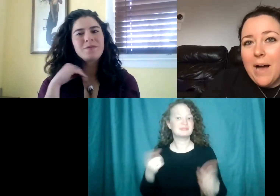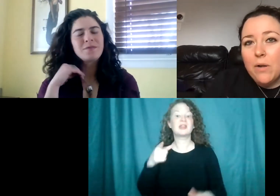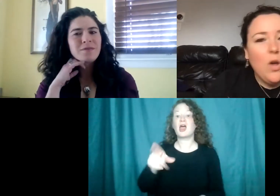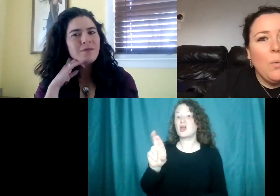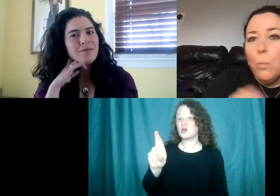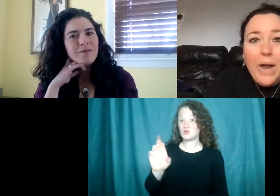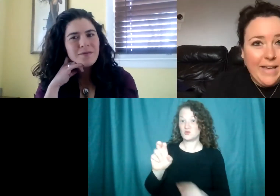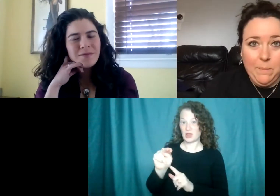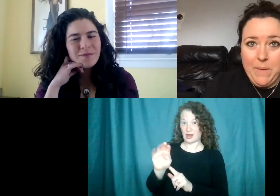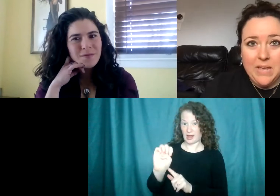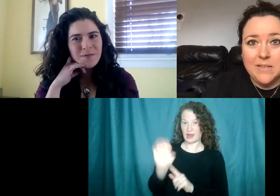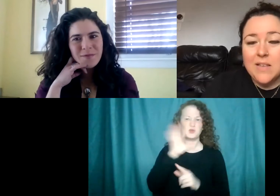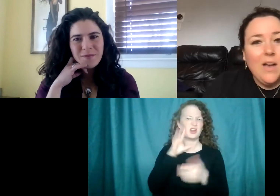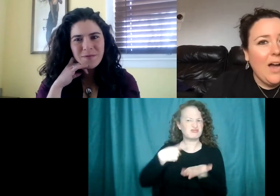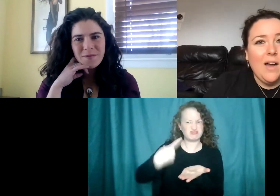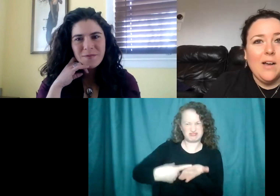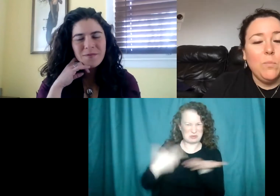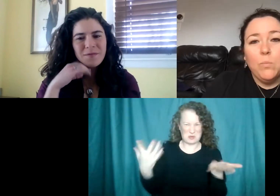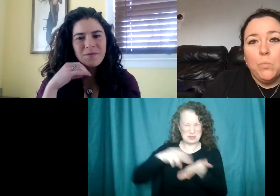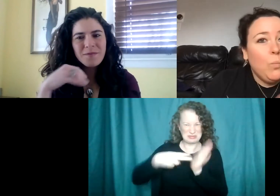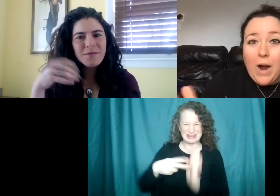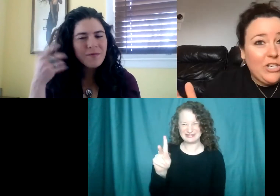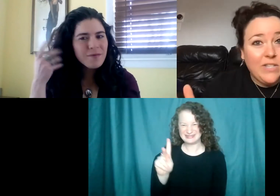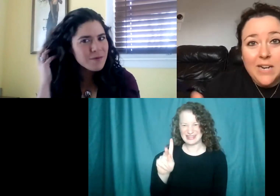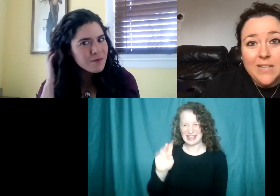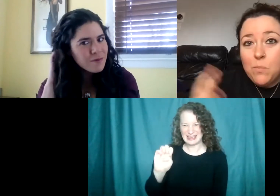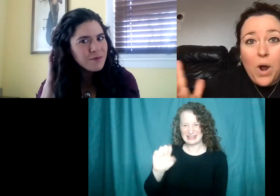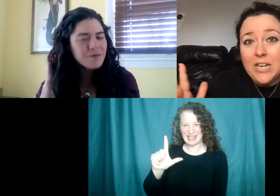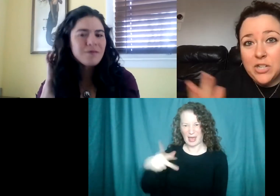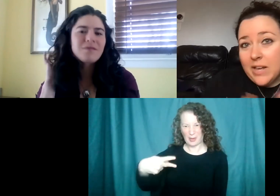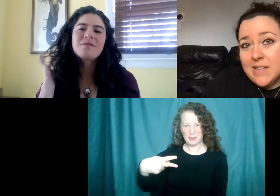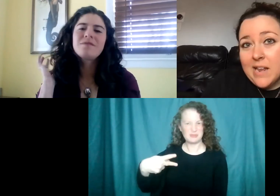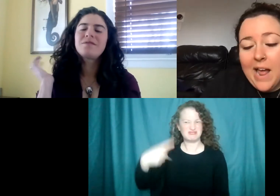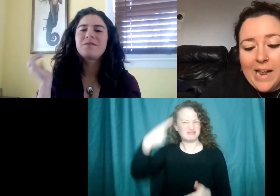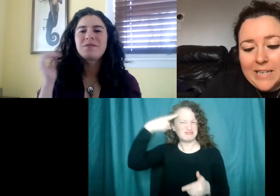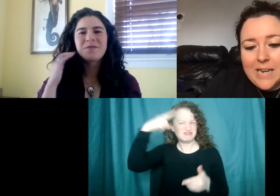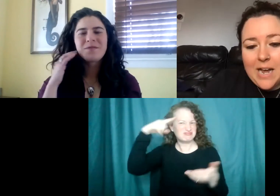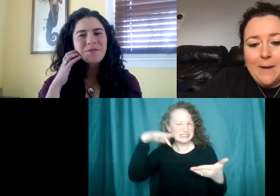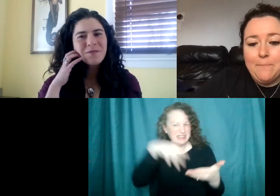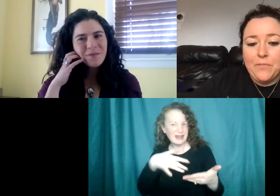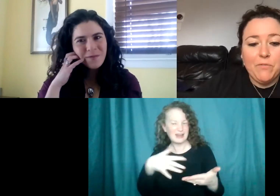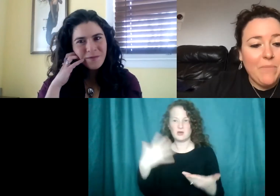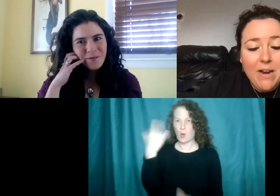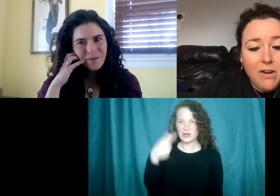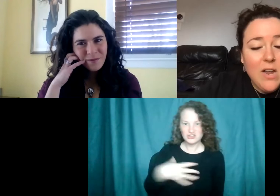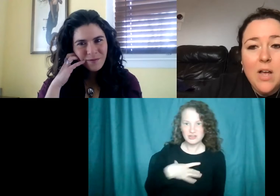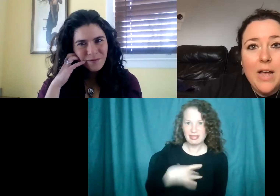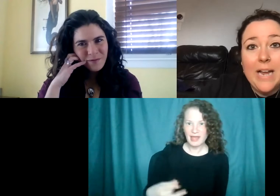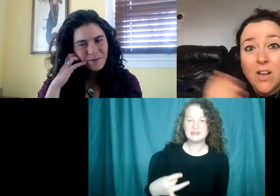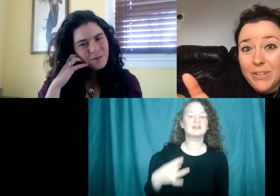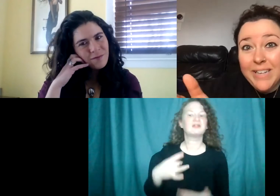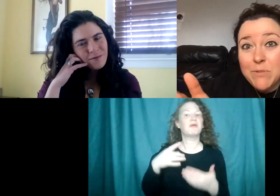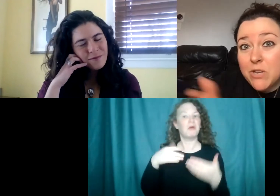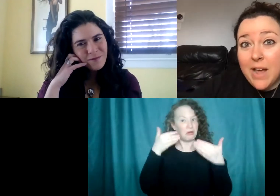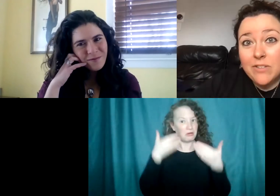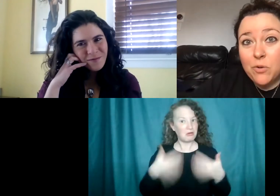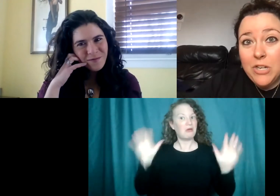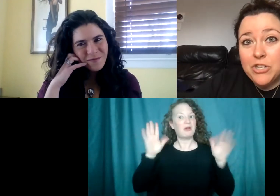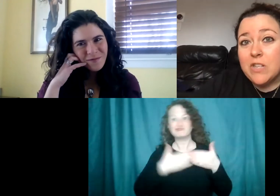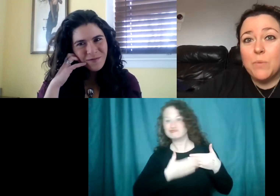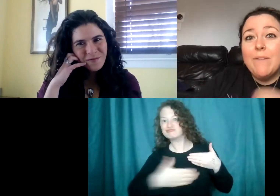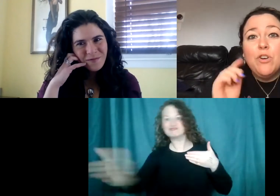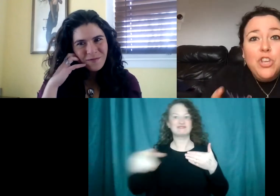bit about what kelp is, why she studies it, why she likes it. And from there, it's all really up to you to